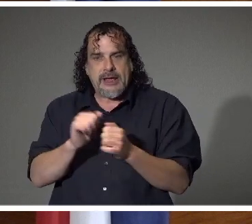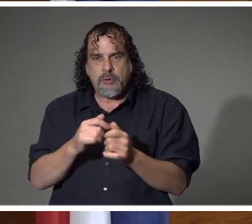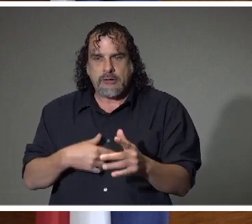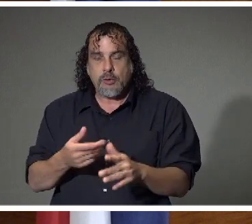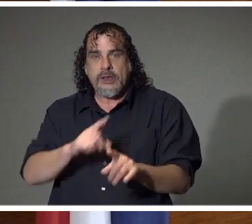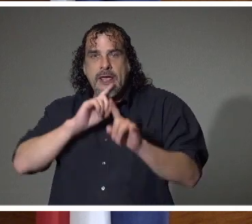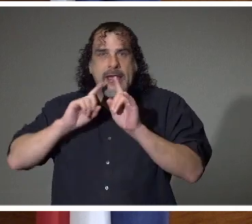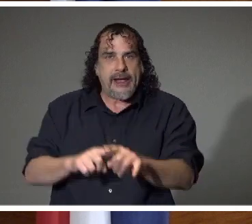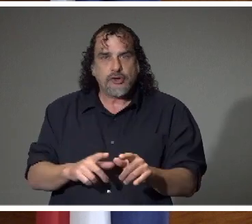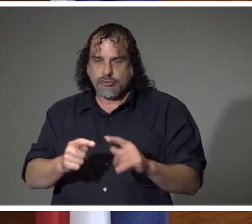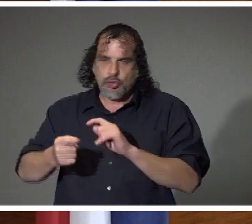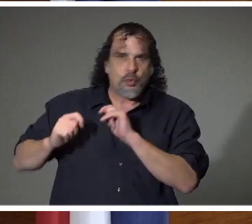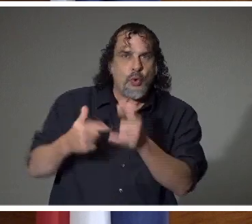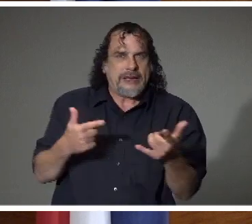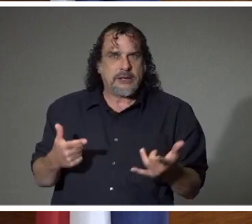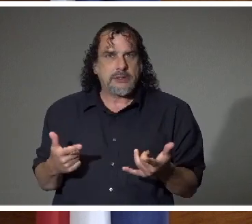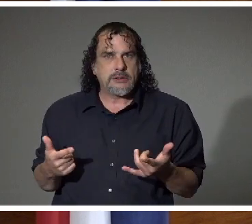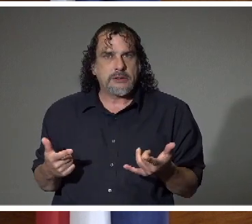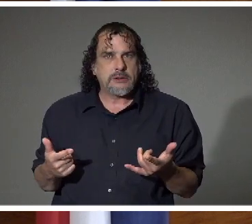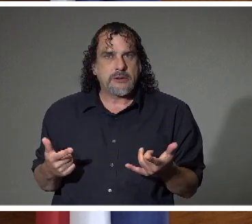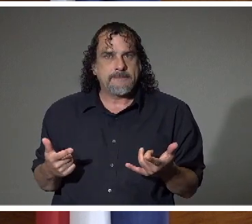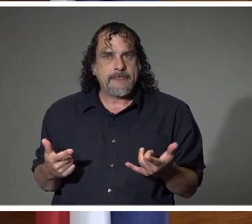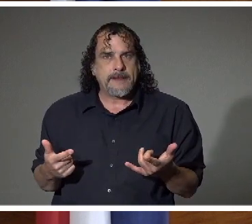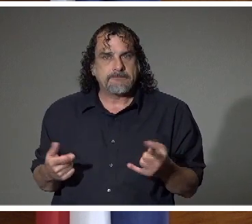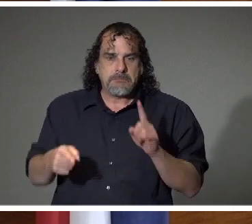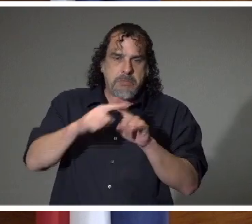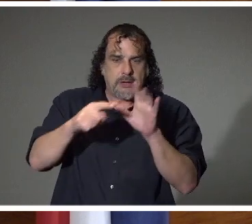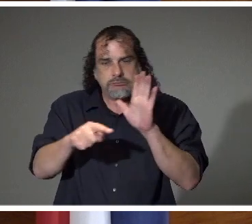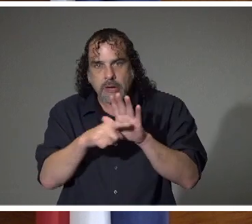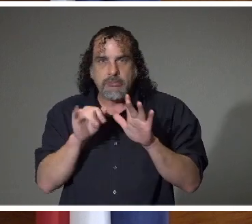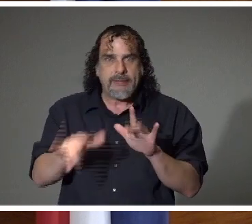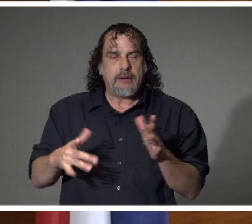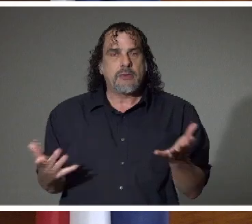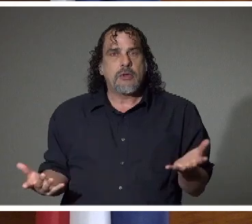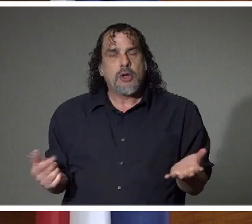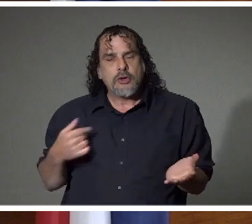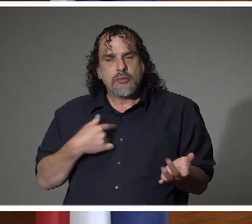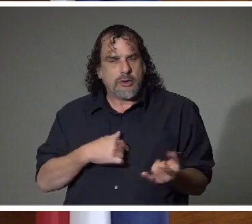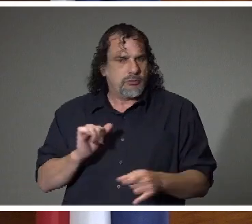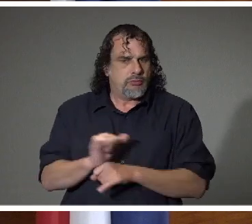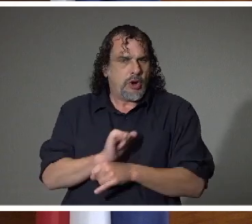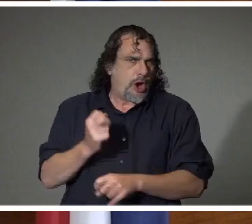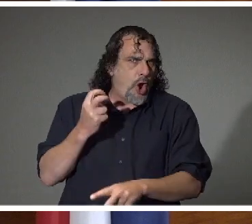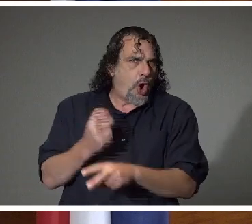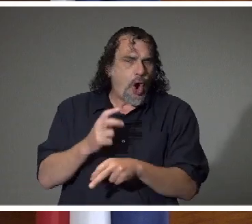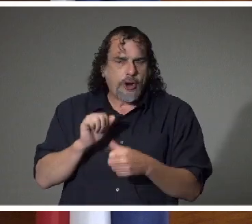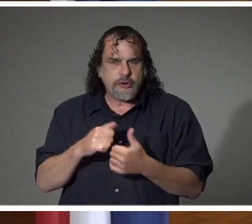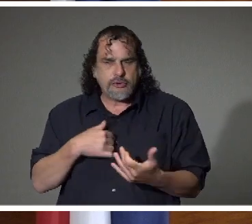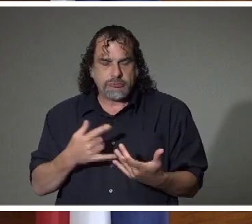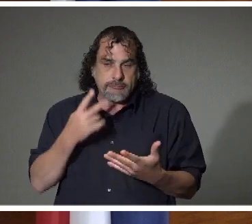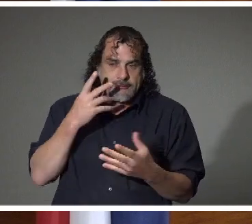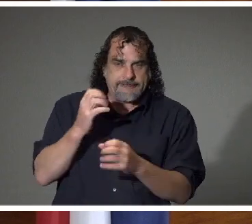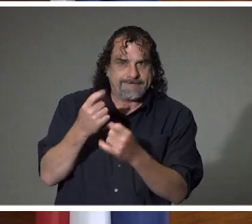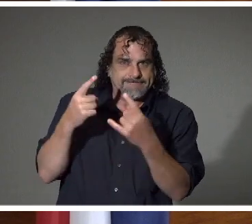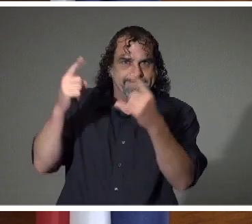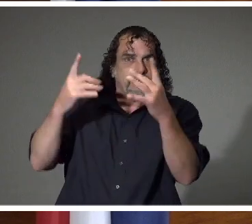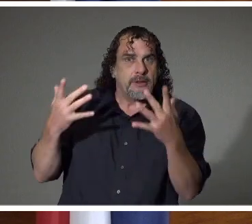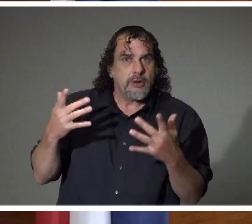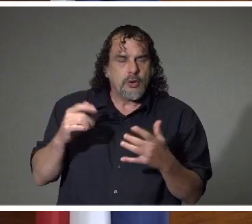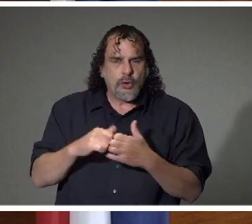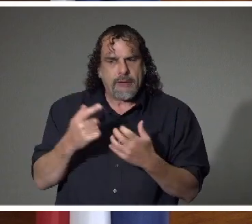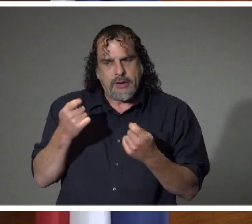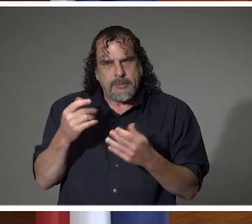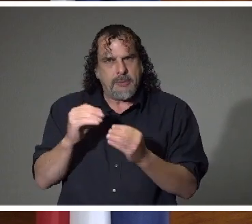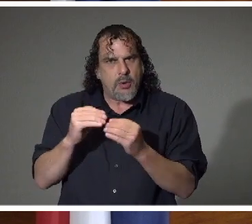back very, very quickly. We are working very hard to make that a reality. We've got more work to do. We had